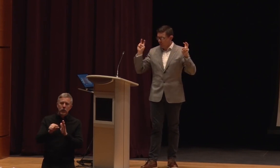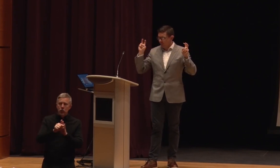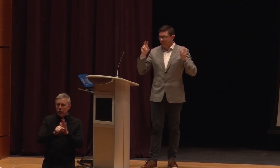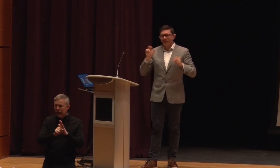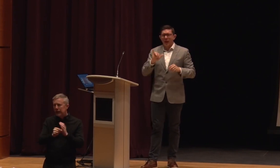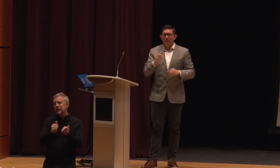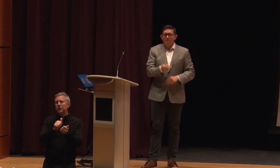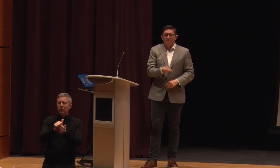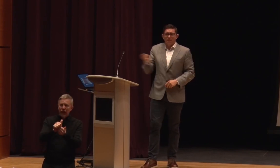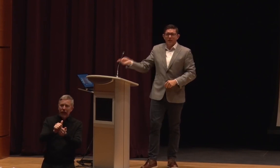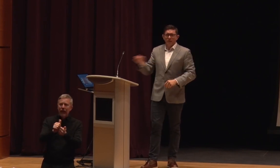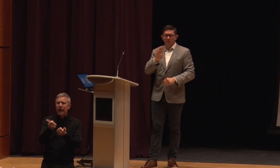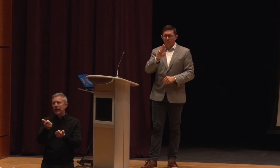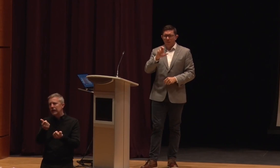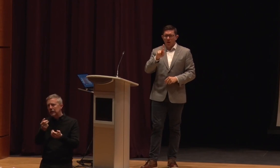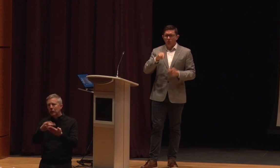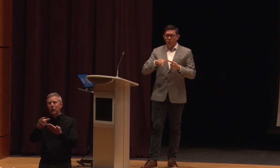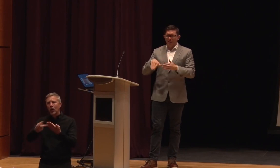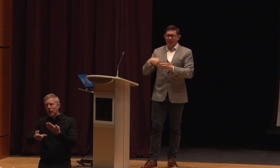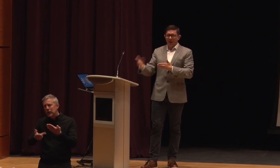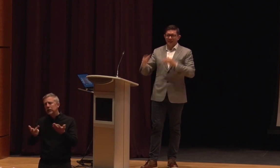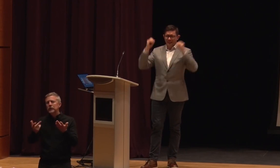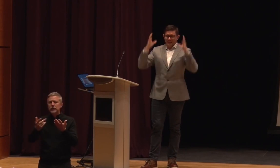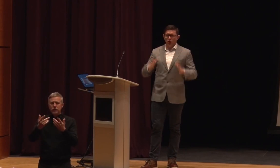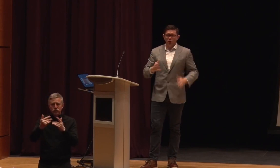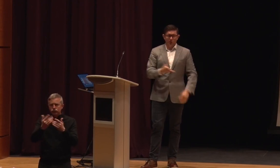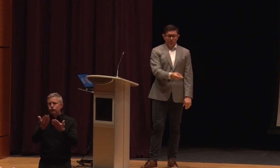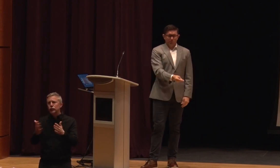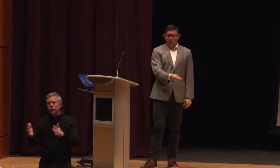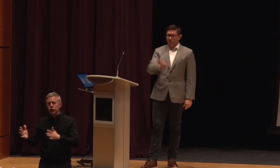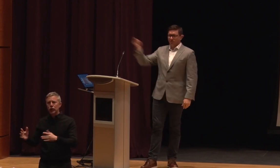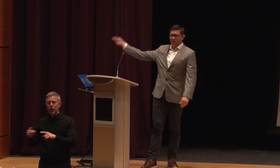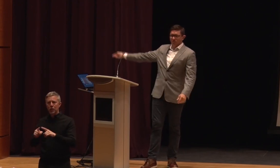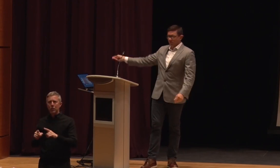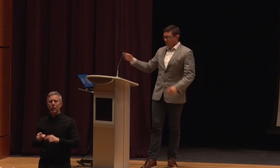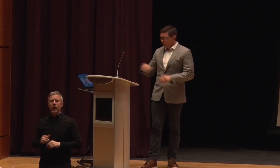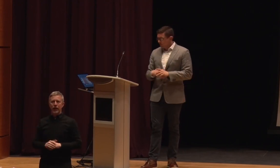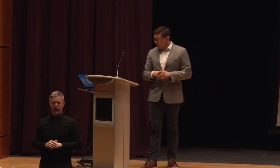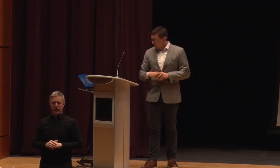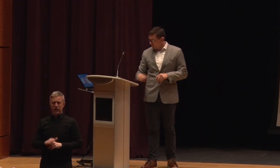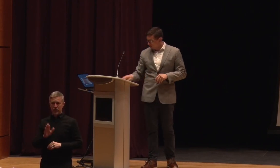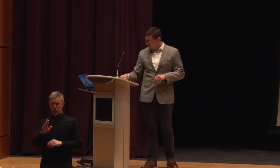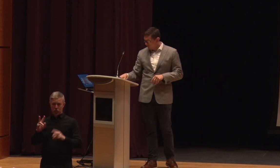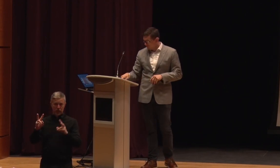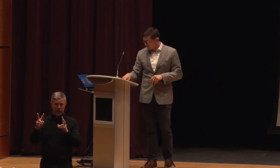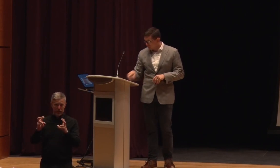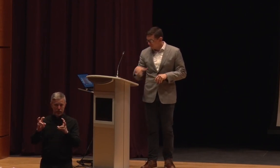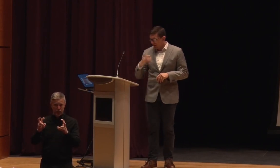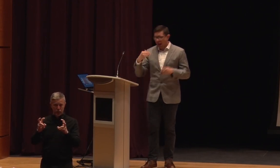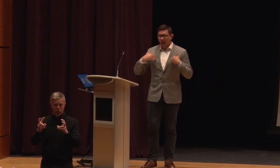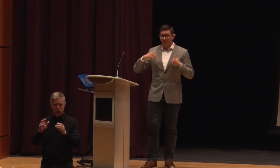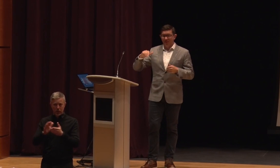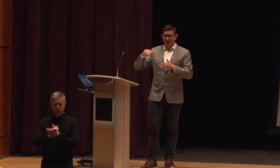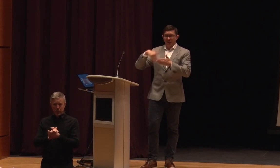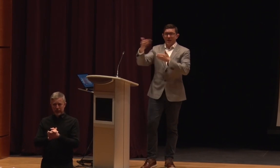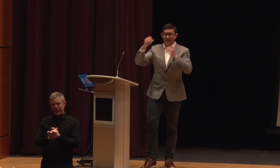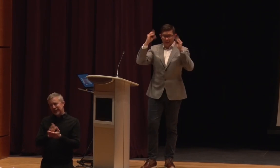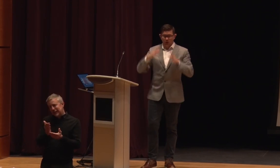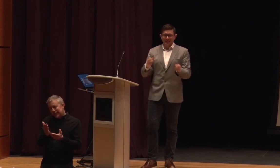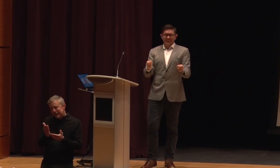mentioned. But the issue was kind of passing the buck to the next